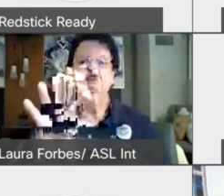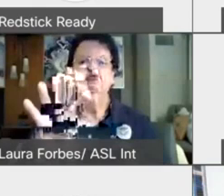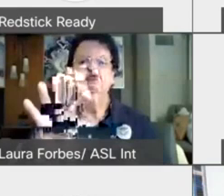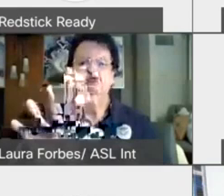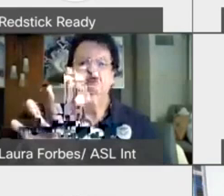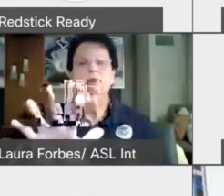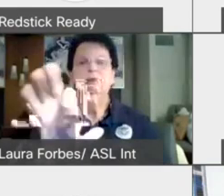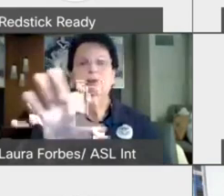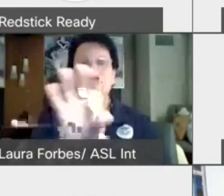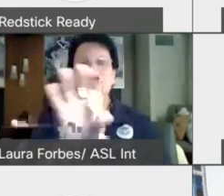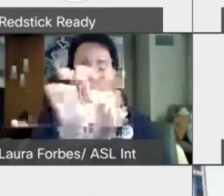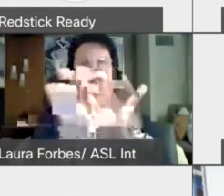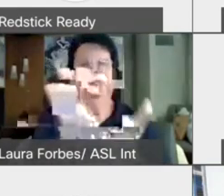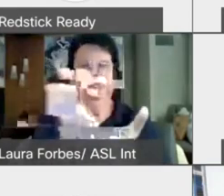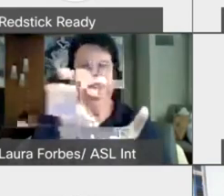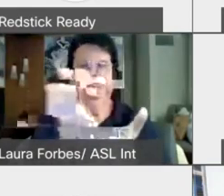225-243-9991, Red Stick Ready,